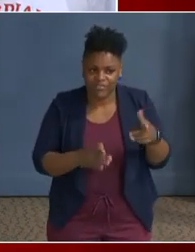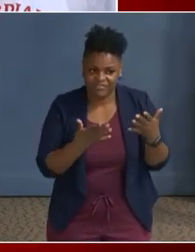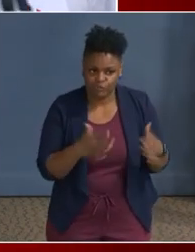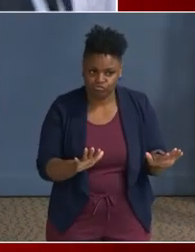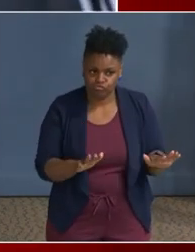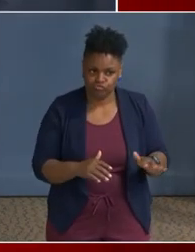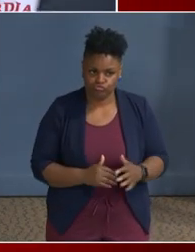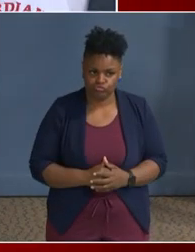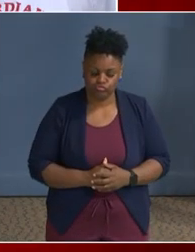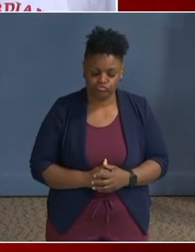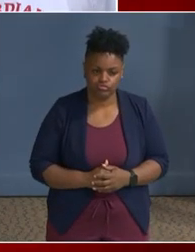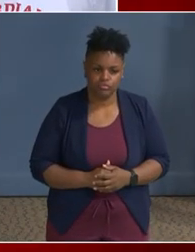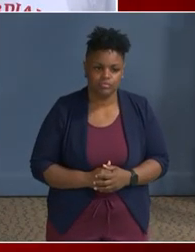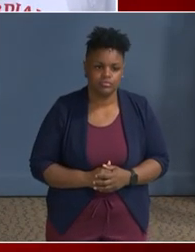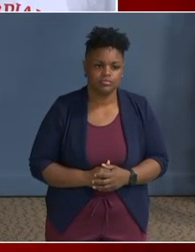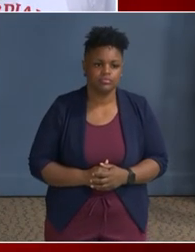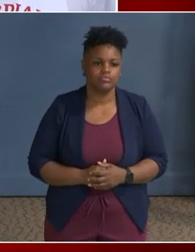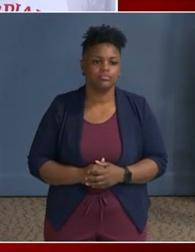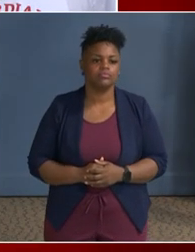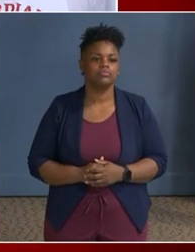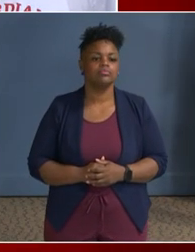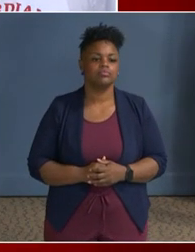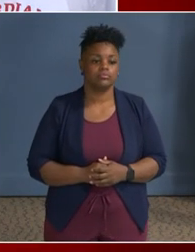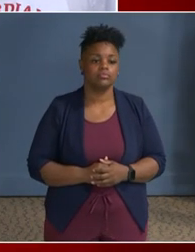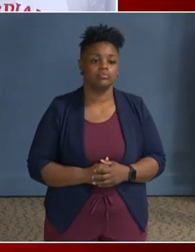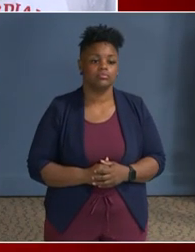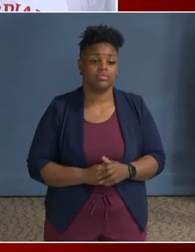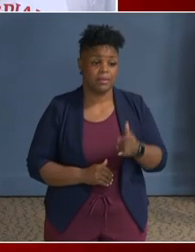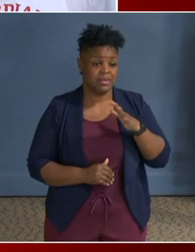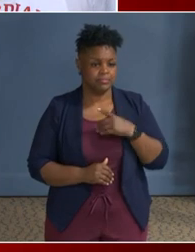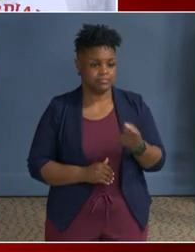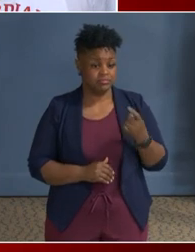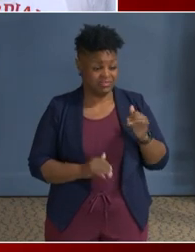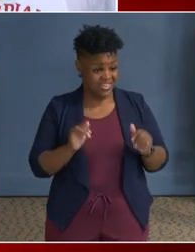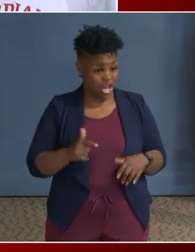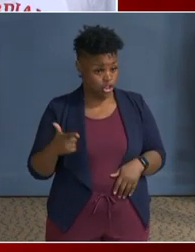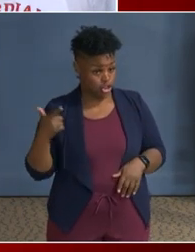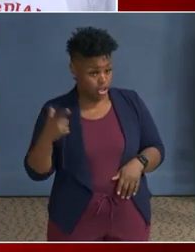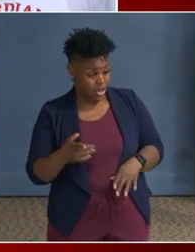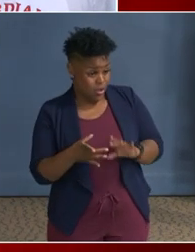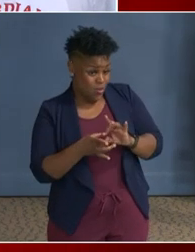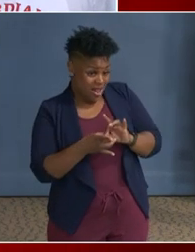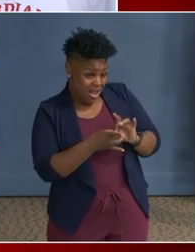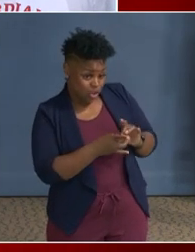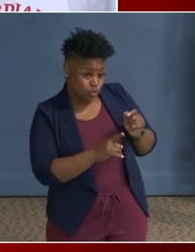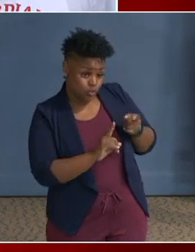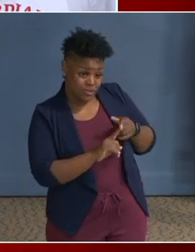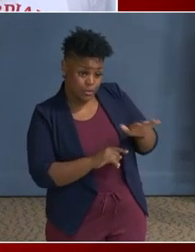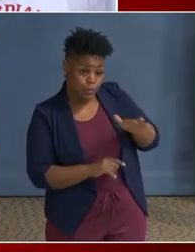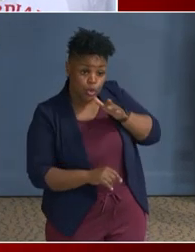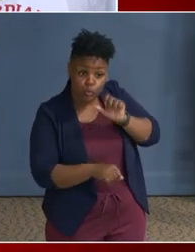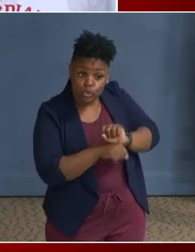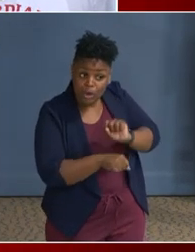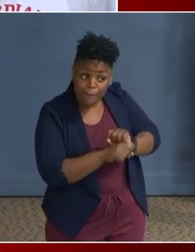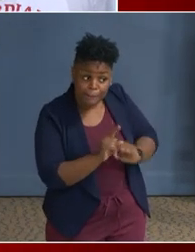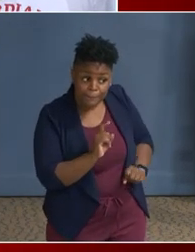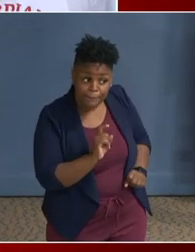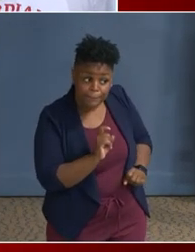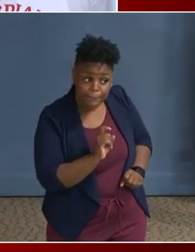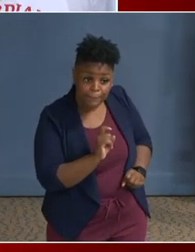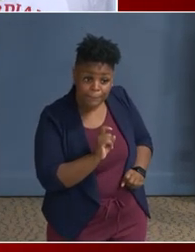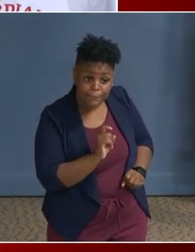Is there any reason to believe that this shooting was related to Crystal McNeil's work with violence interrupter? No, not at